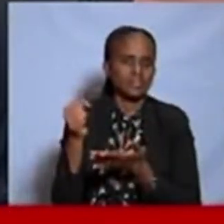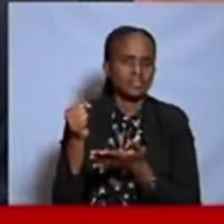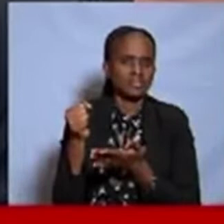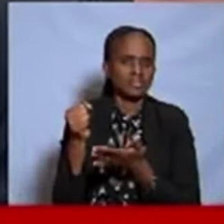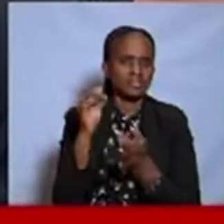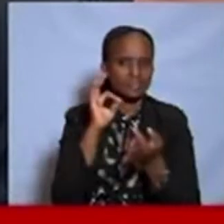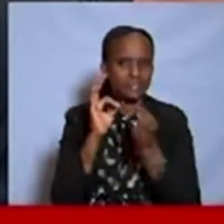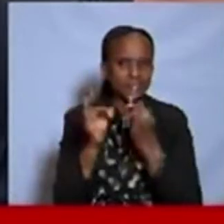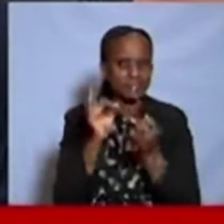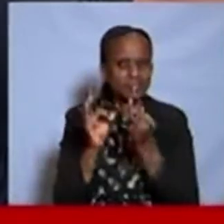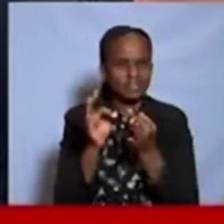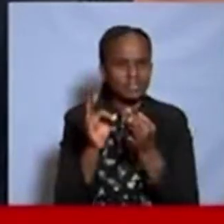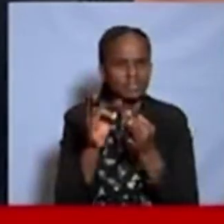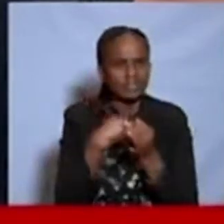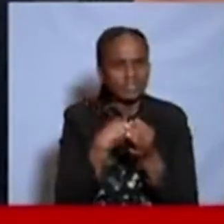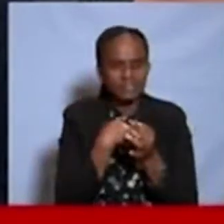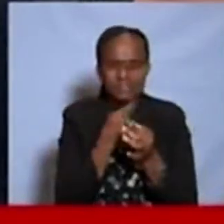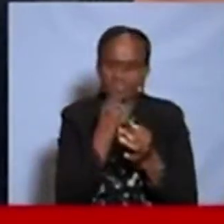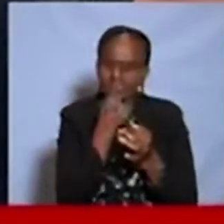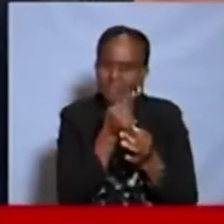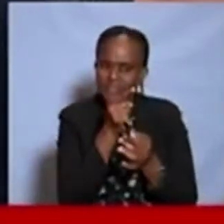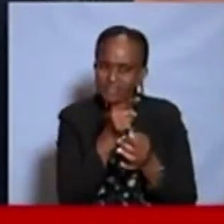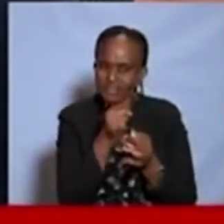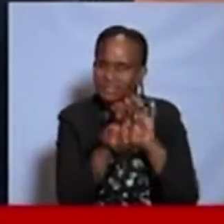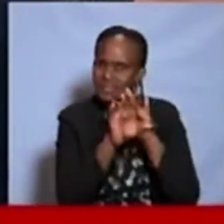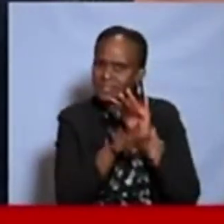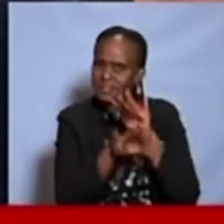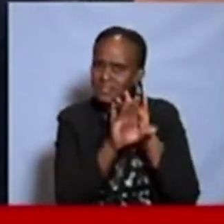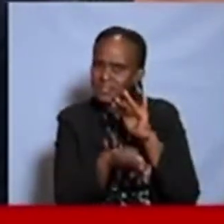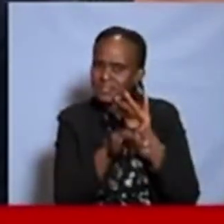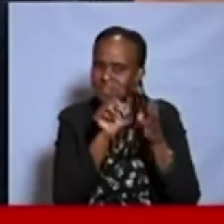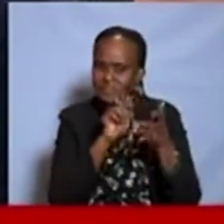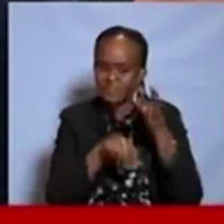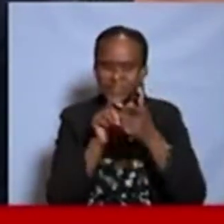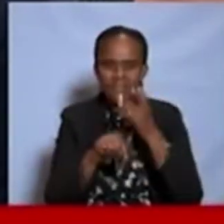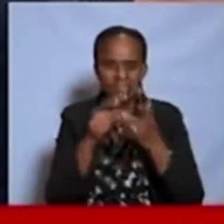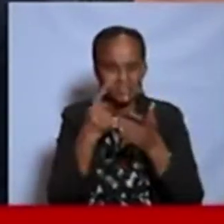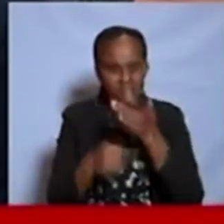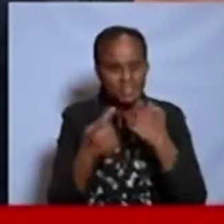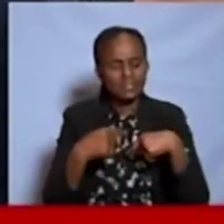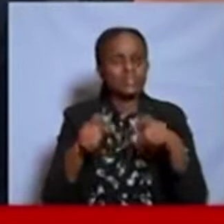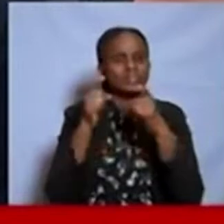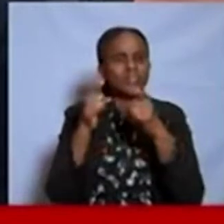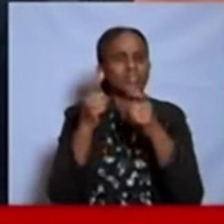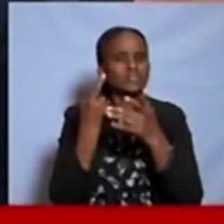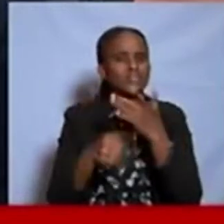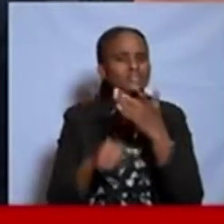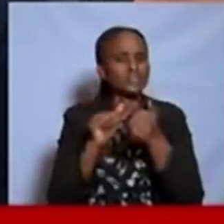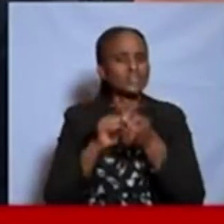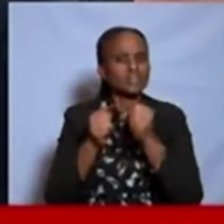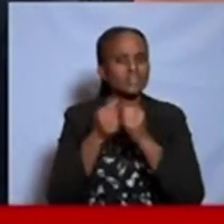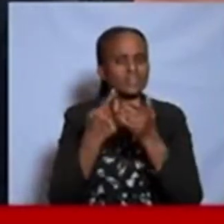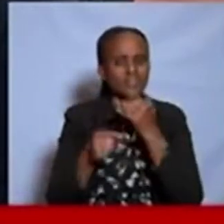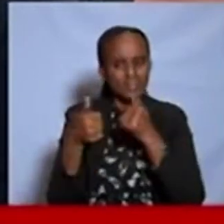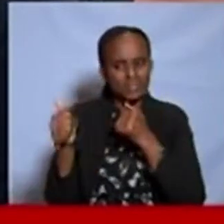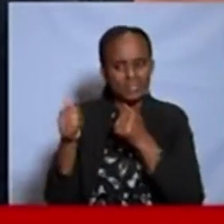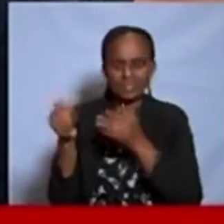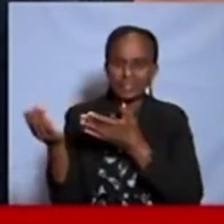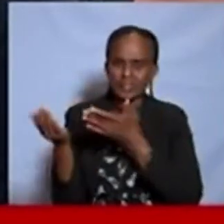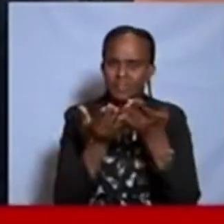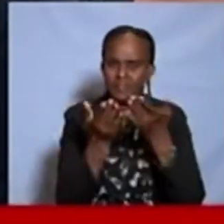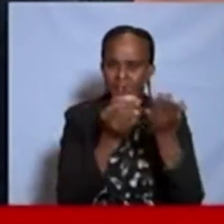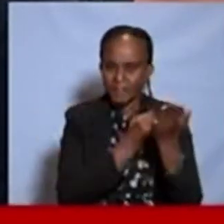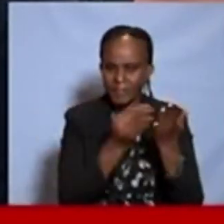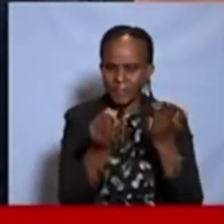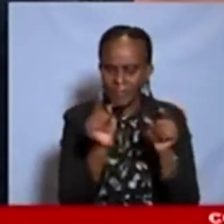feel it was even underestimated. What are the challenges that you would even fail to even